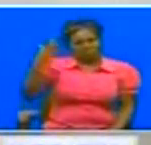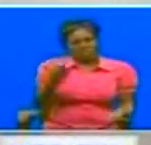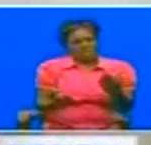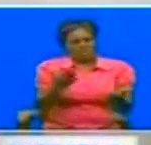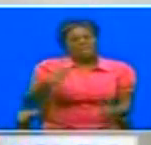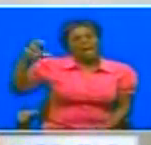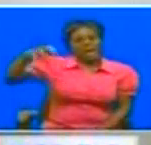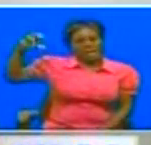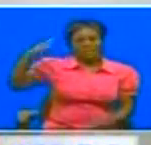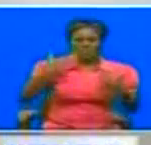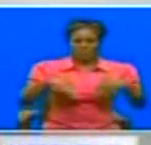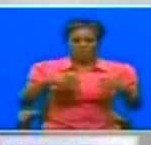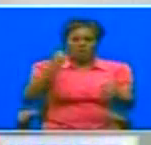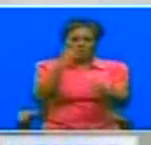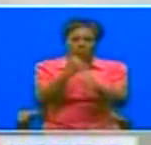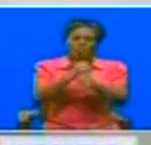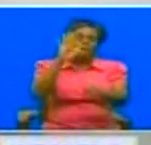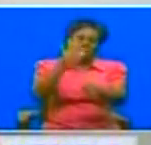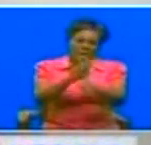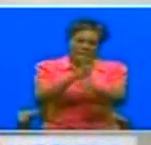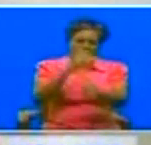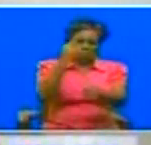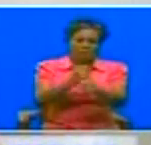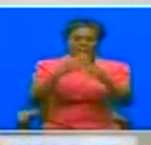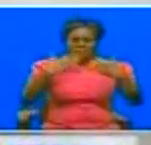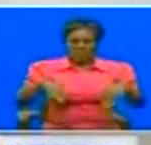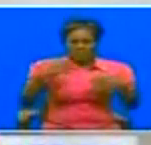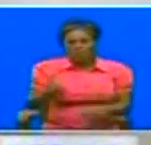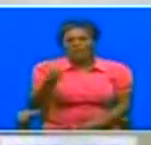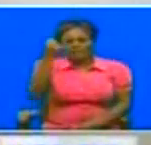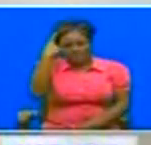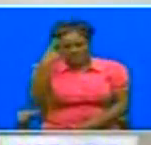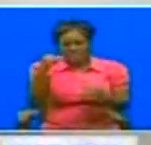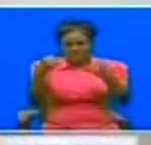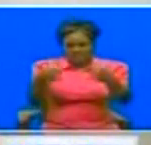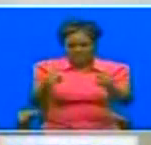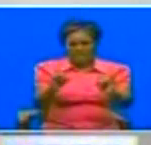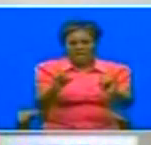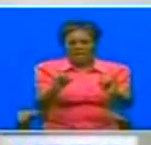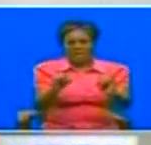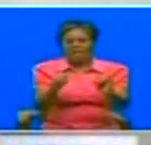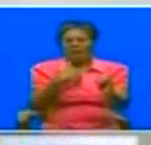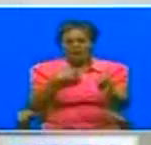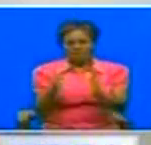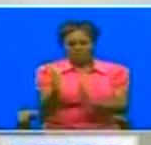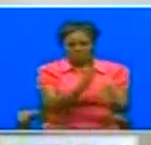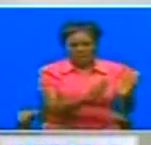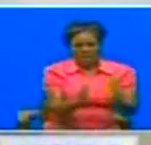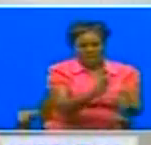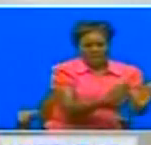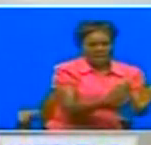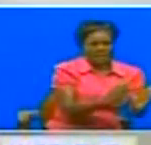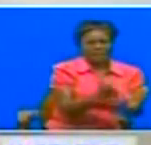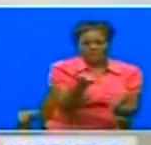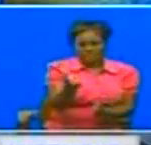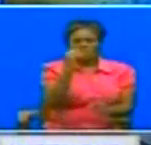mostly the adults, we've done a lot of work to make people understand, and we've tried to make structures and put structures in place to make